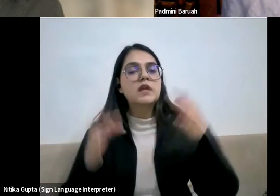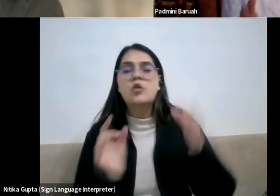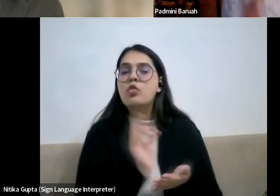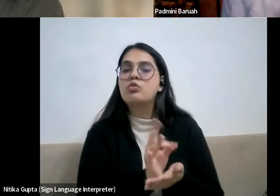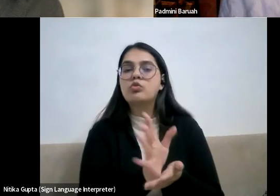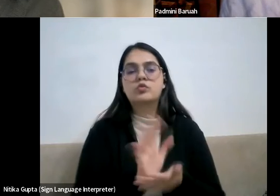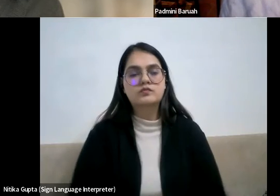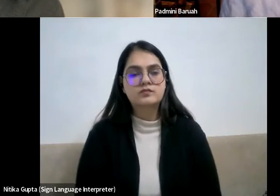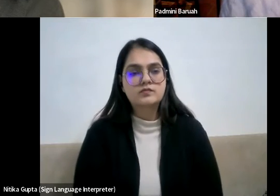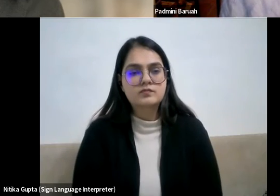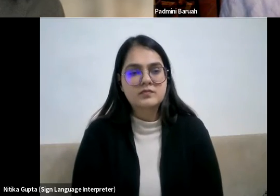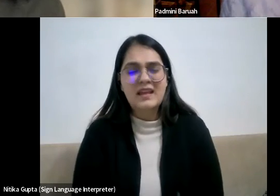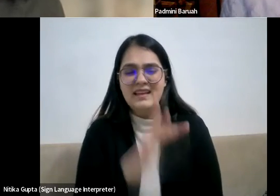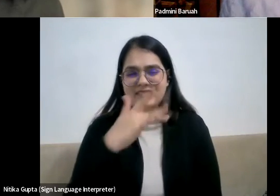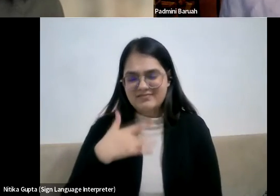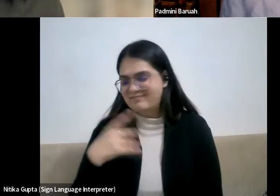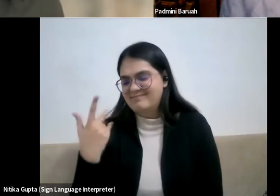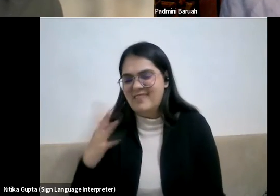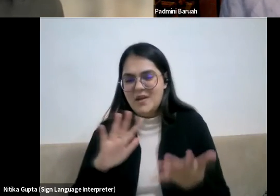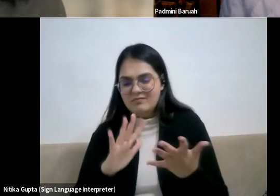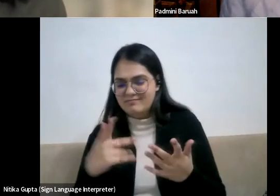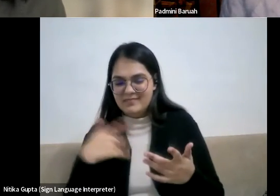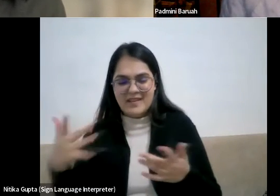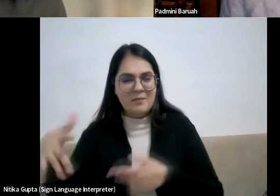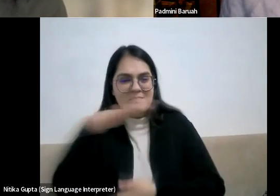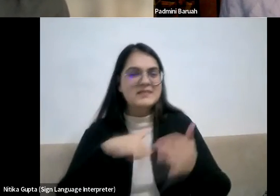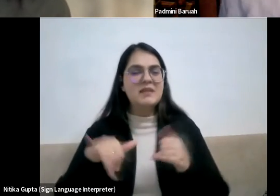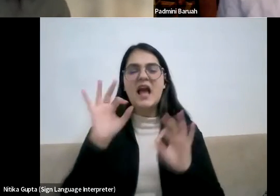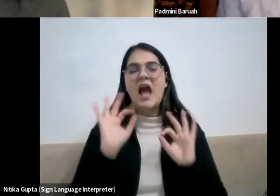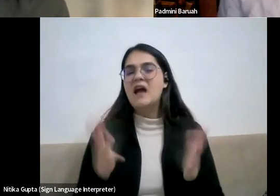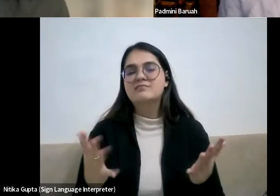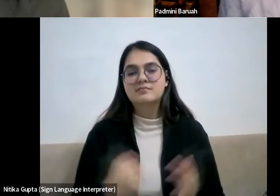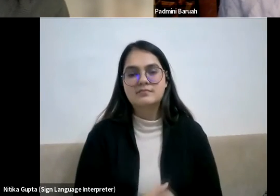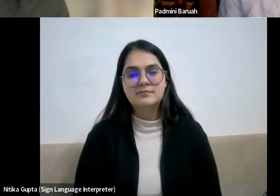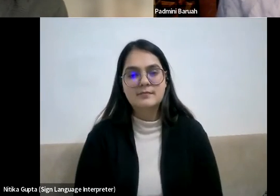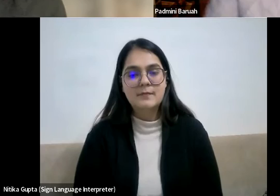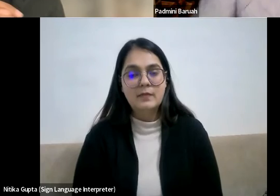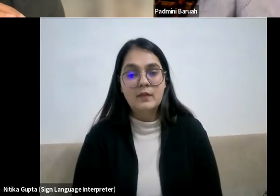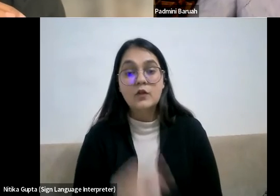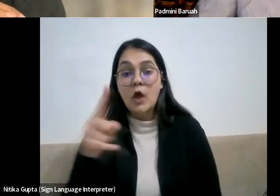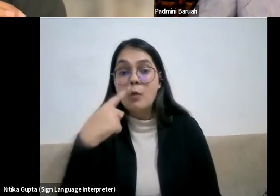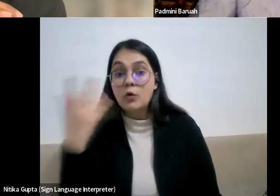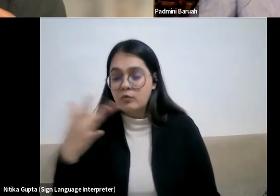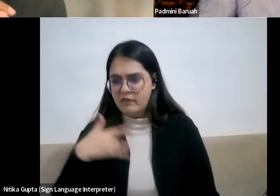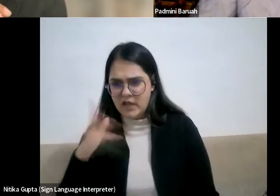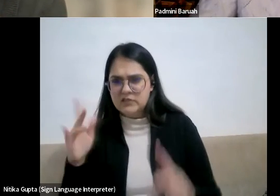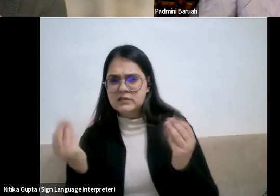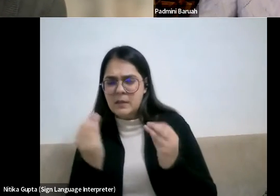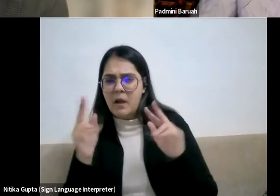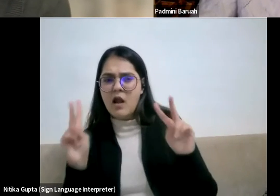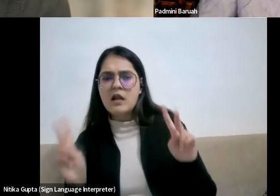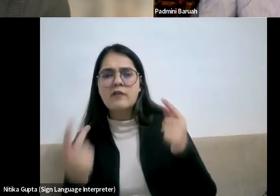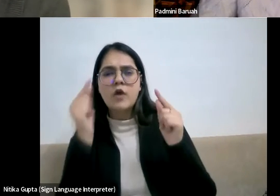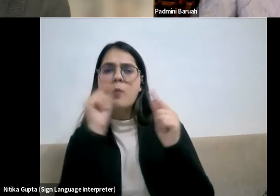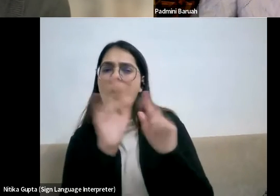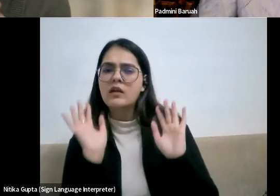sort of toxic environment. And almost. anything from that table that was starkly, standing out as someone,